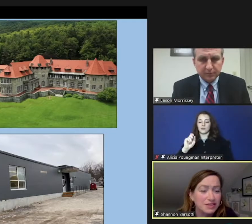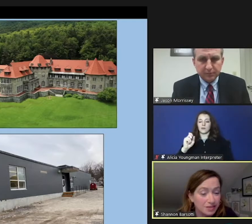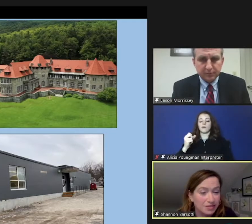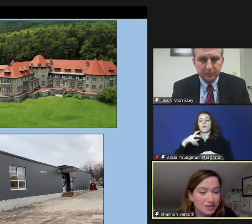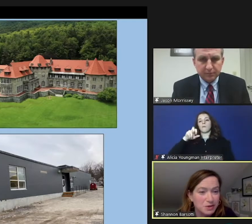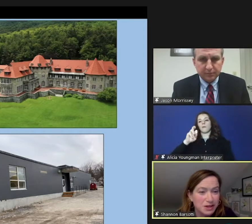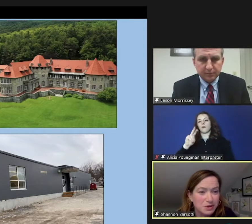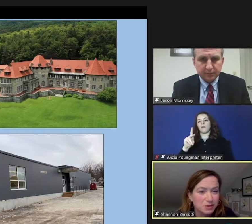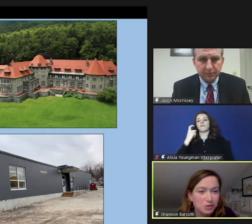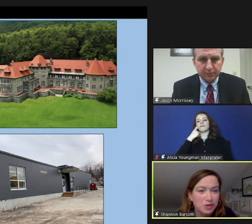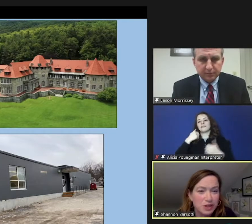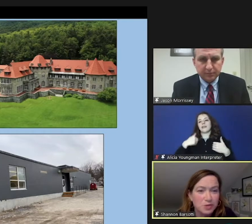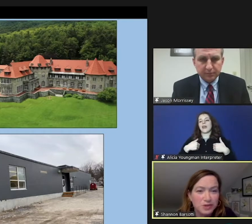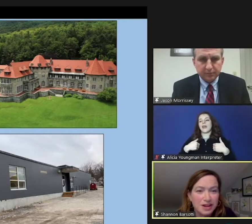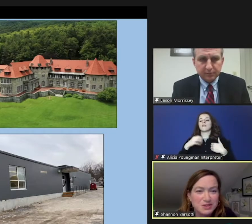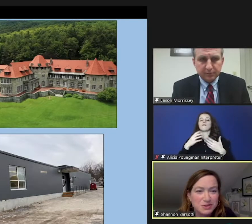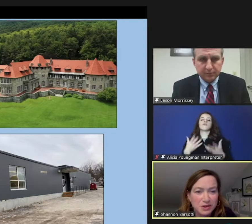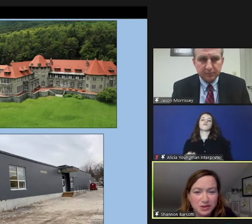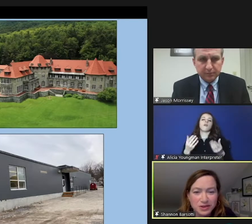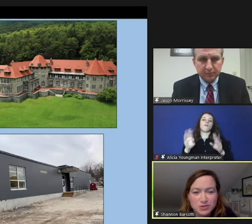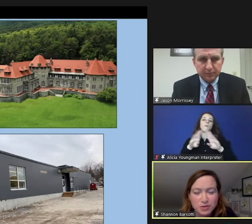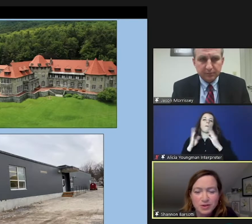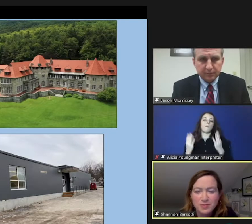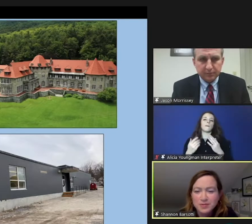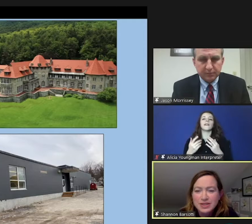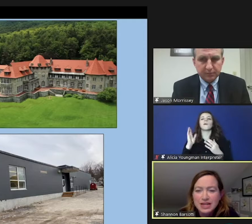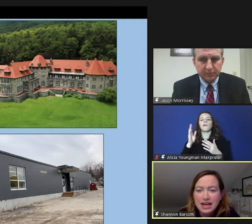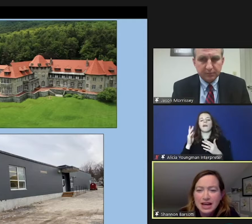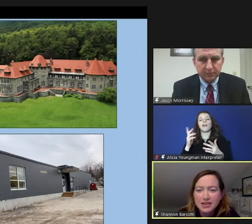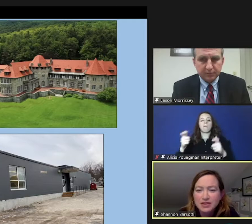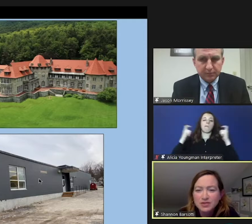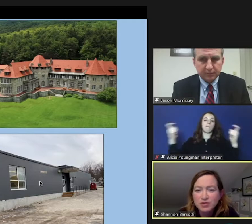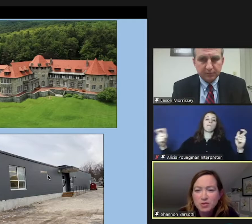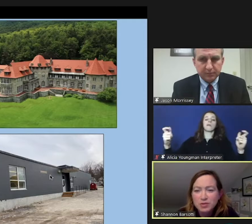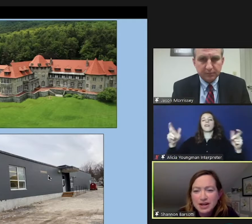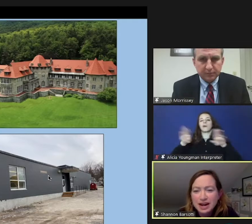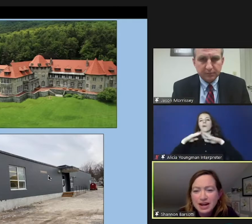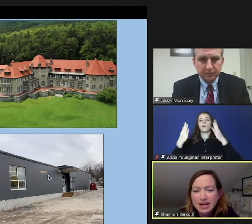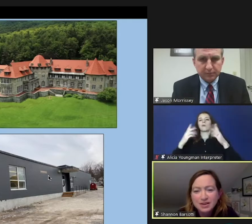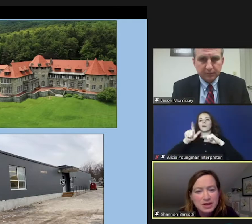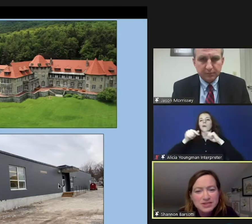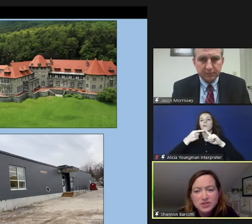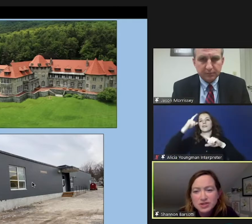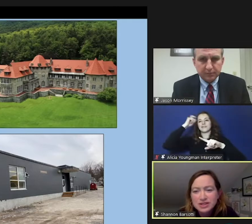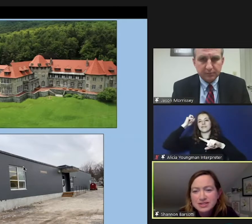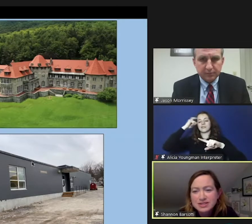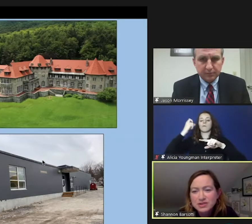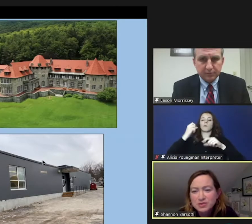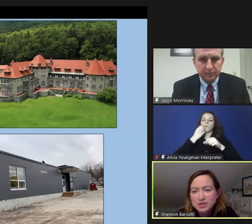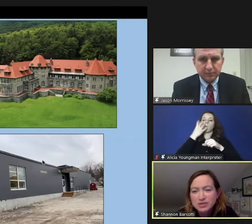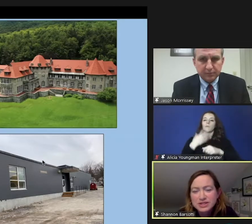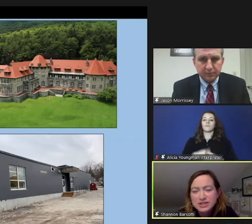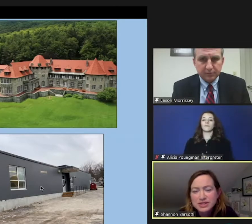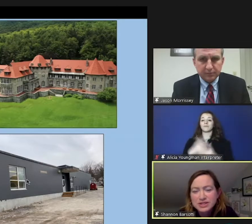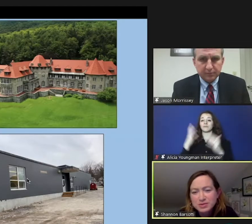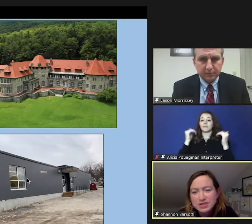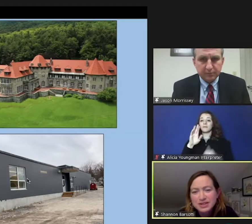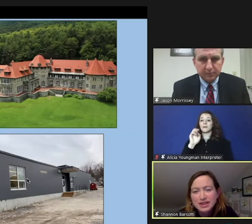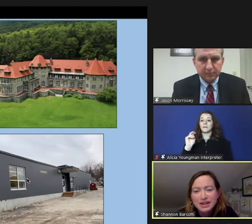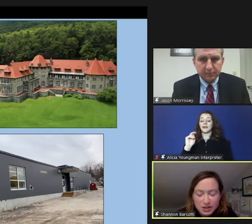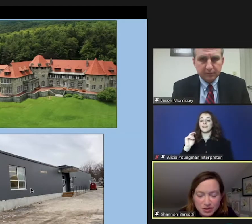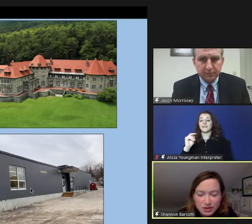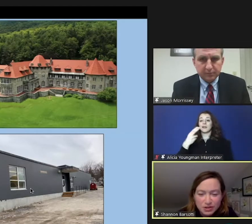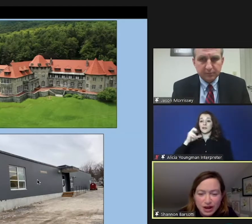completion, and the splash pad will reopen as the weather gets warmer. And then the former Ben High on Main Street is also being